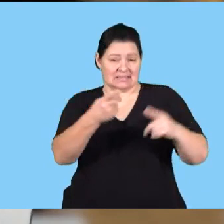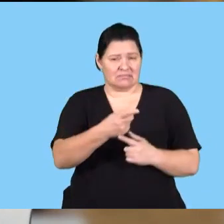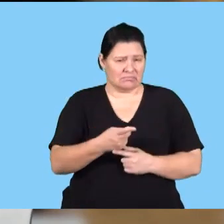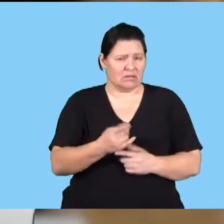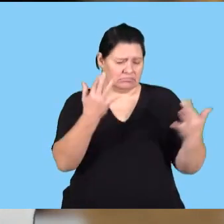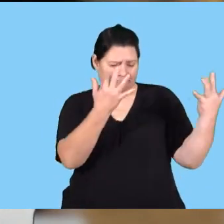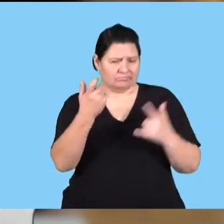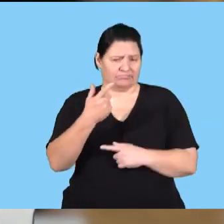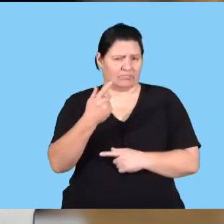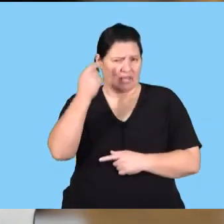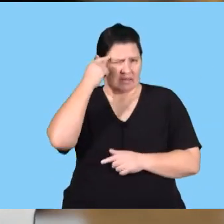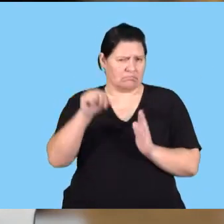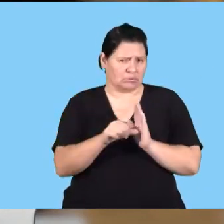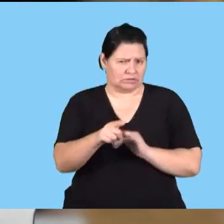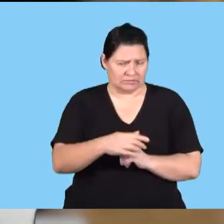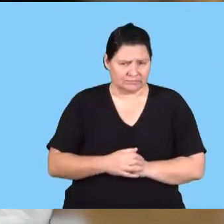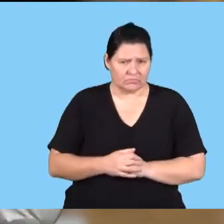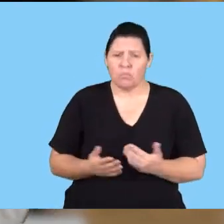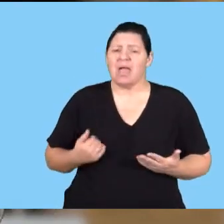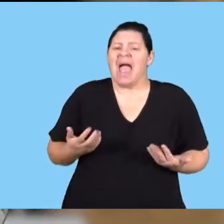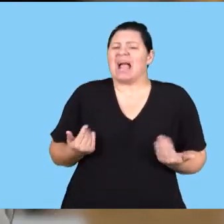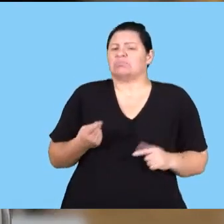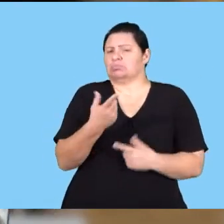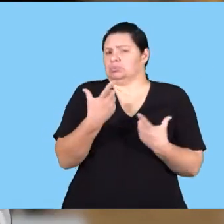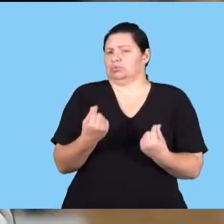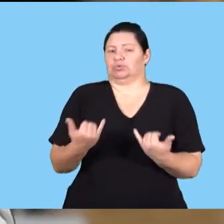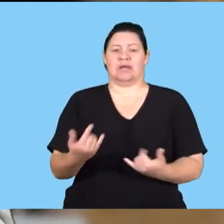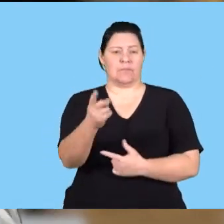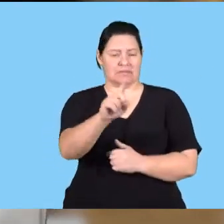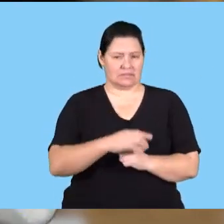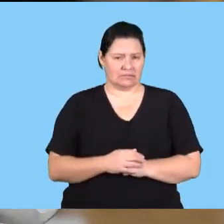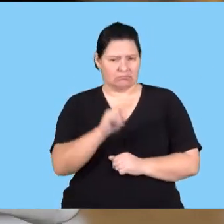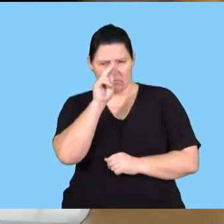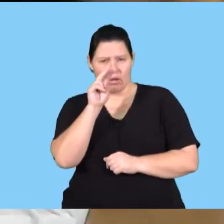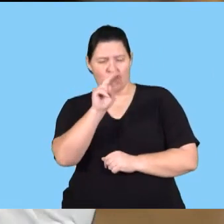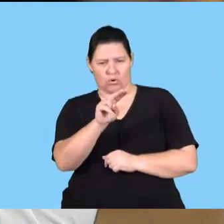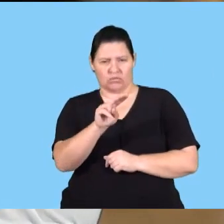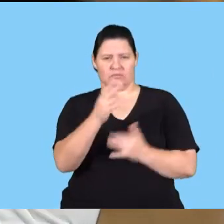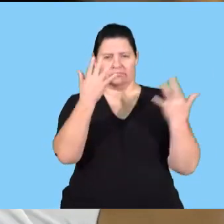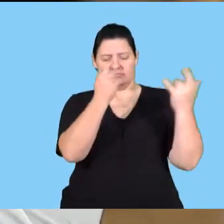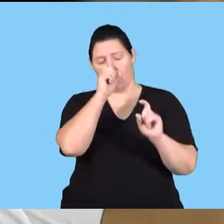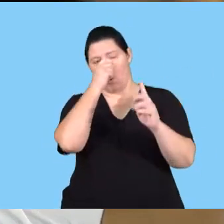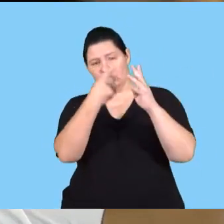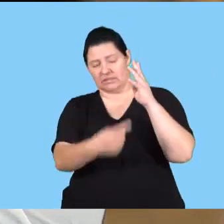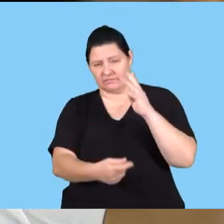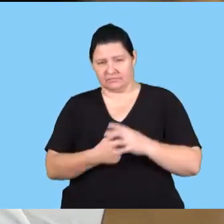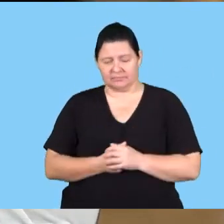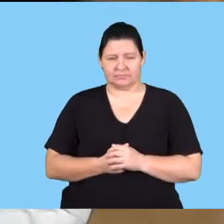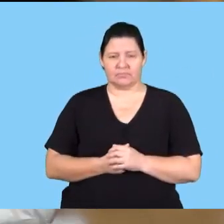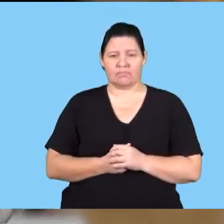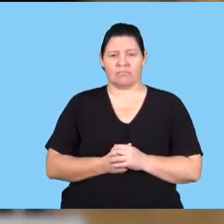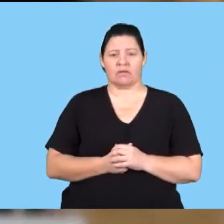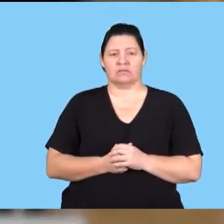interesting to consider. Now, what is it that I'll expect of you today? So let's quickly look at our lesson objectives.